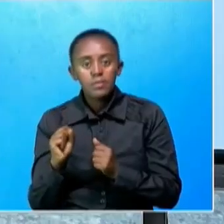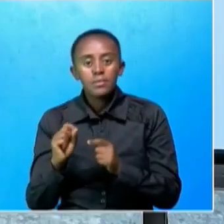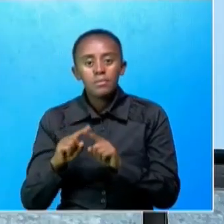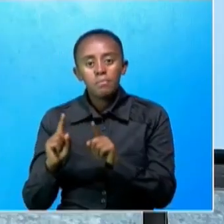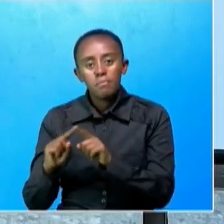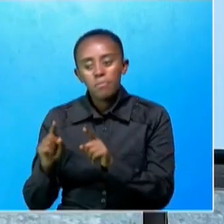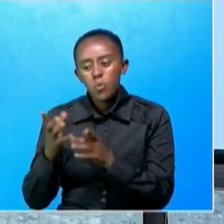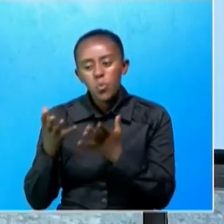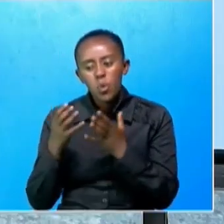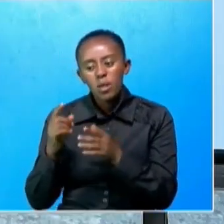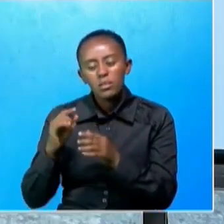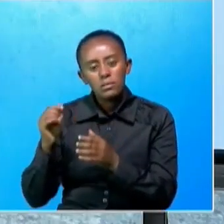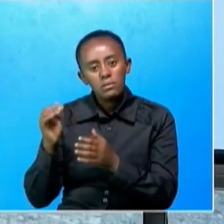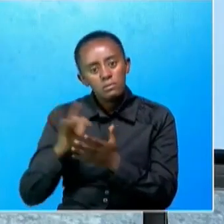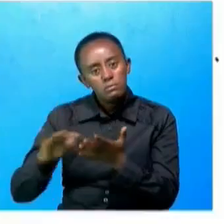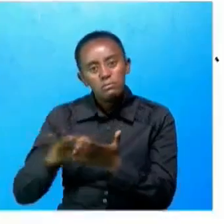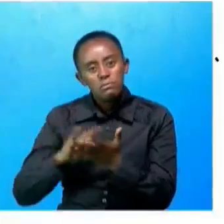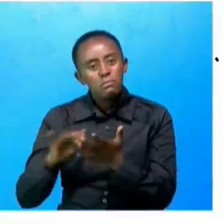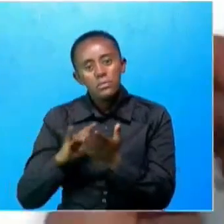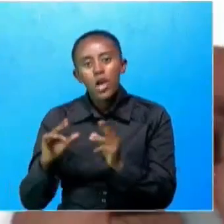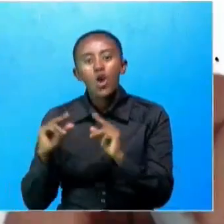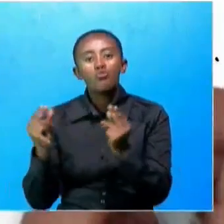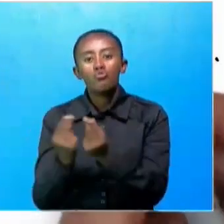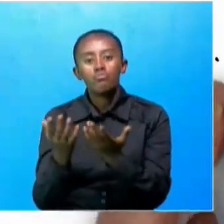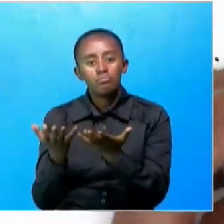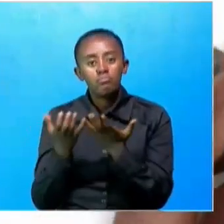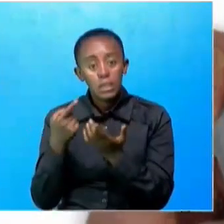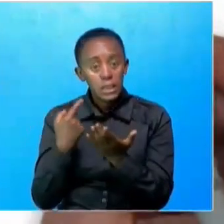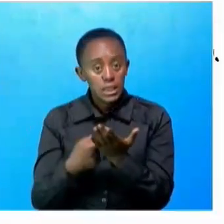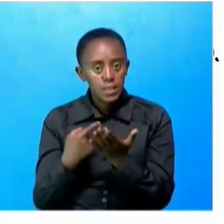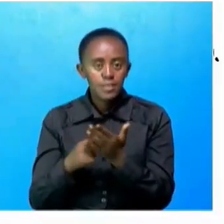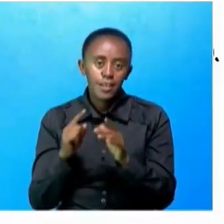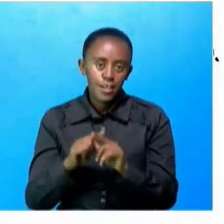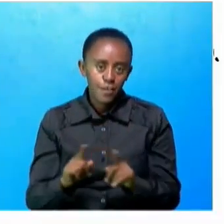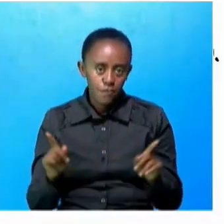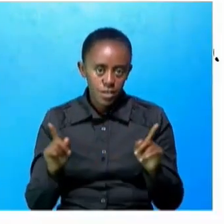to study everything in group. This is a difference.